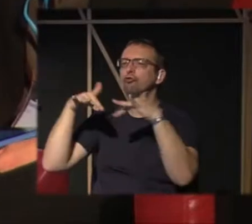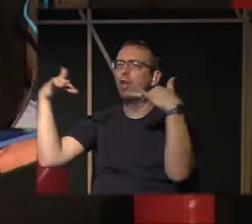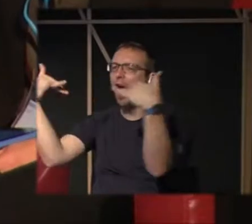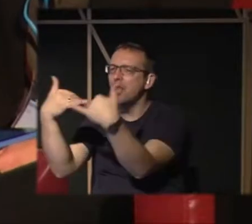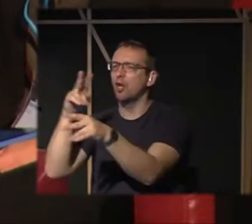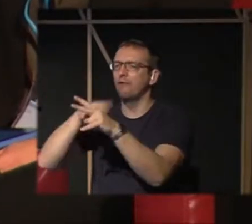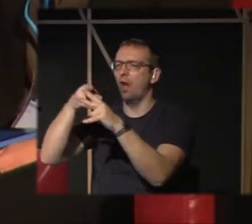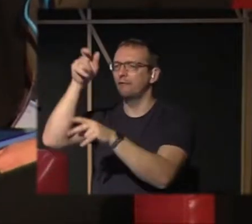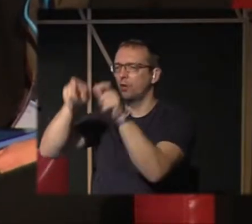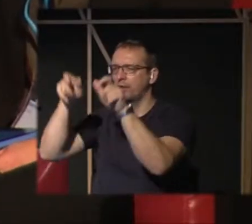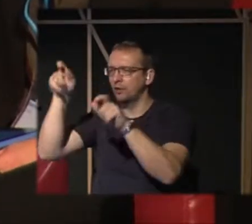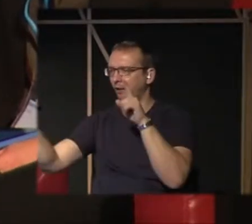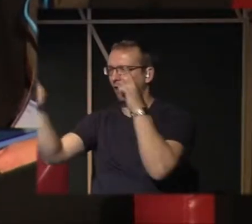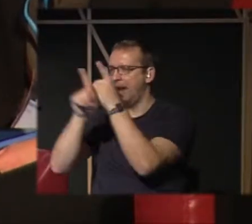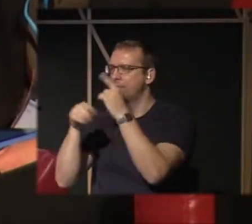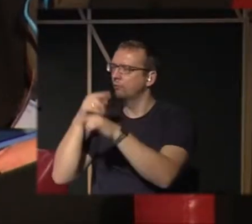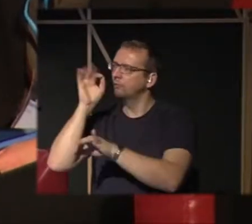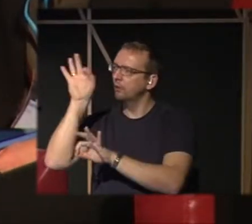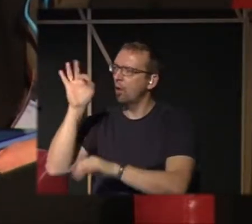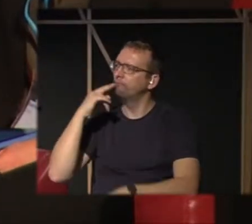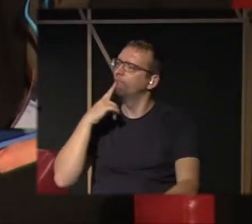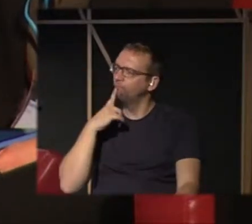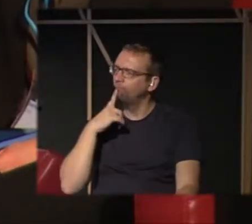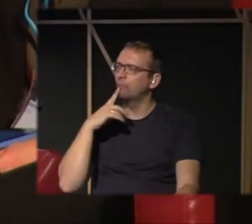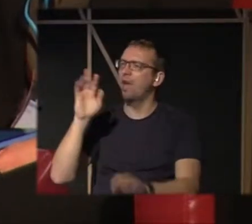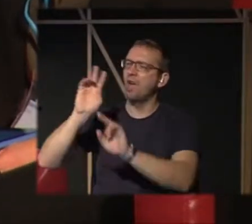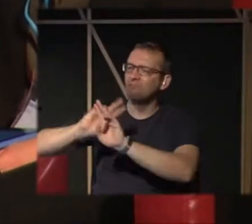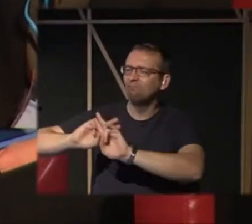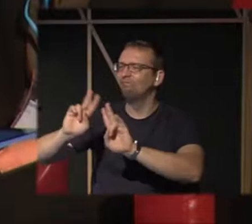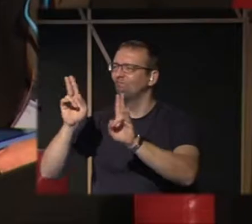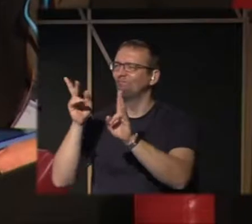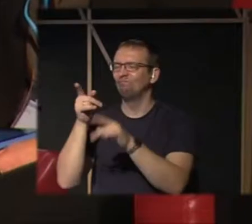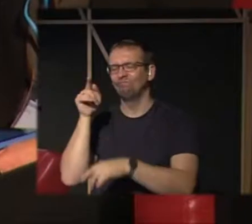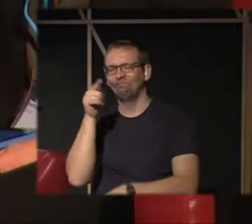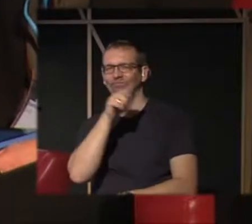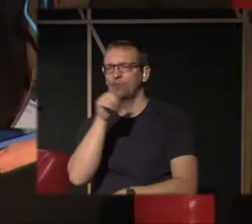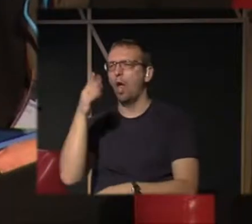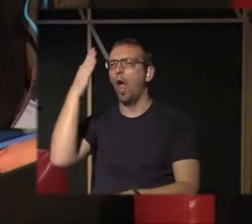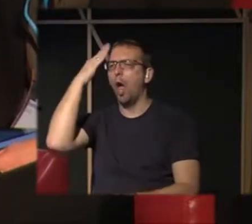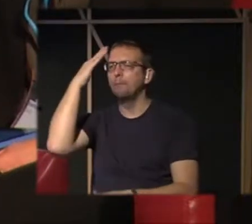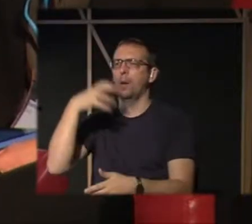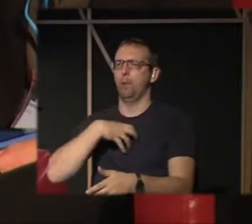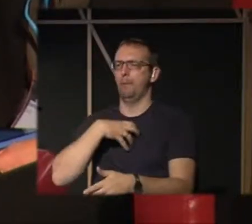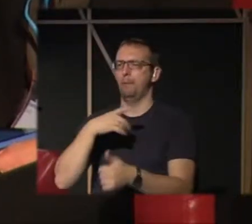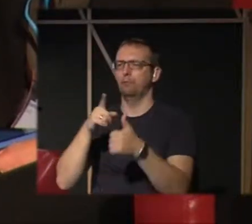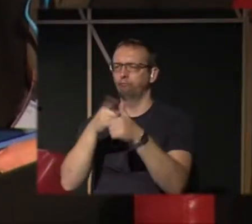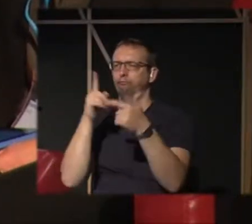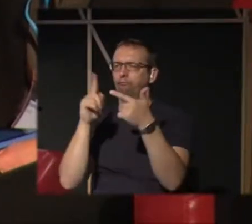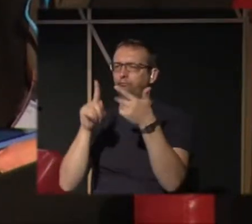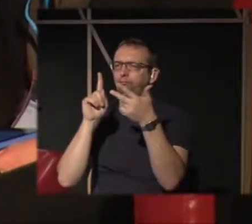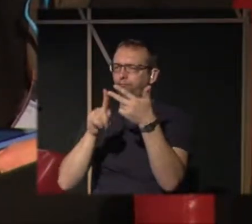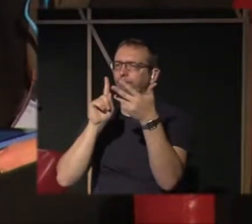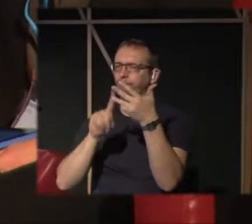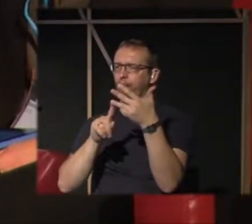outside of kit clashes, such as there are employees in the stadium like stewards who won't necessarily be able